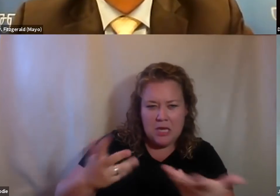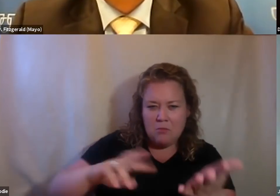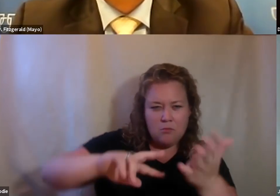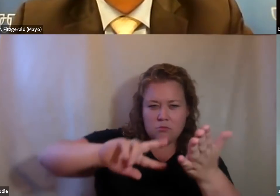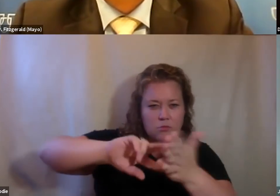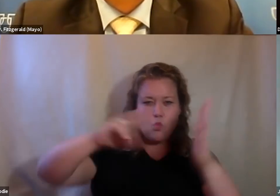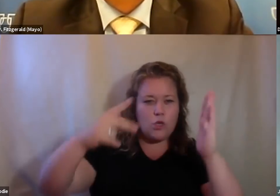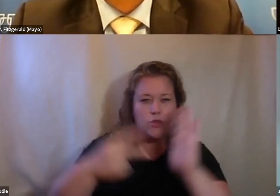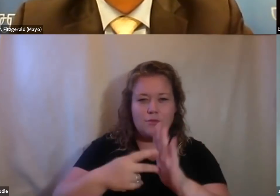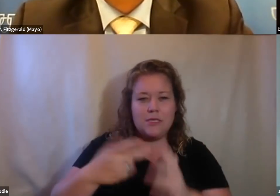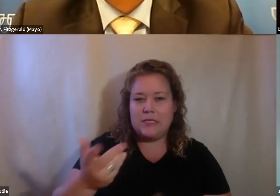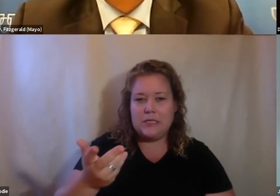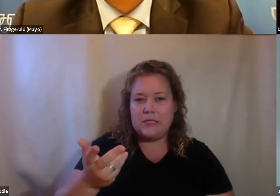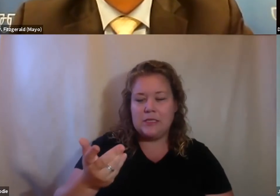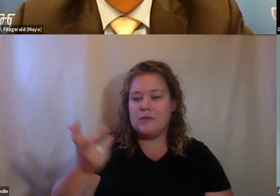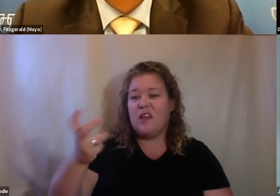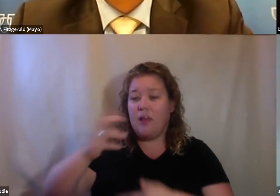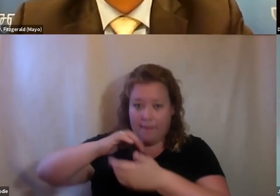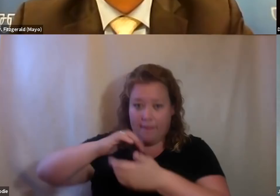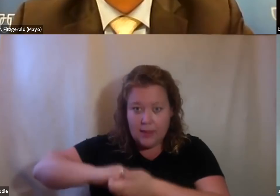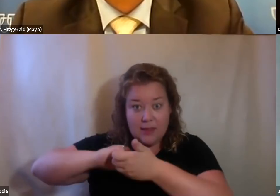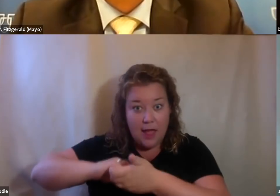the collaborative is more nimble?